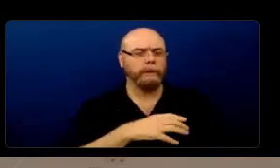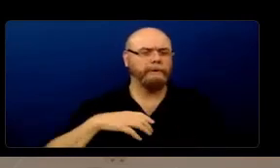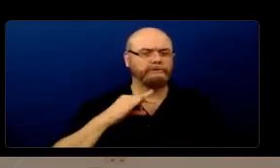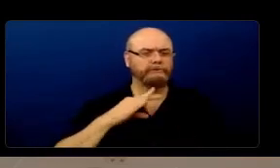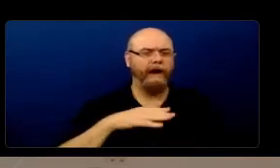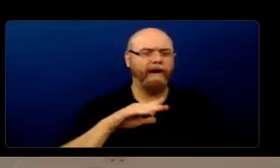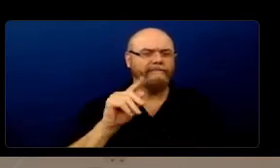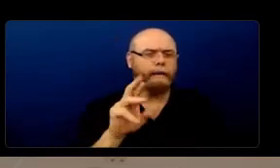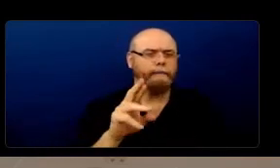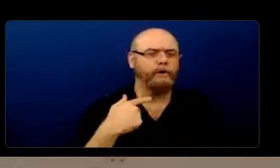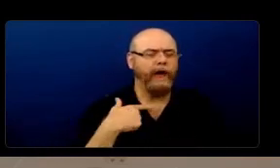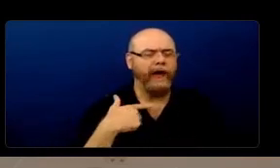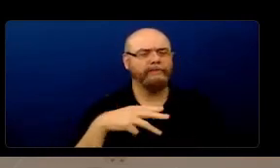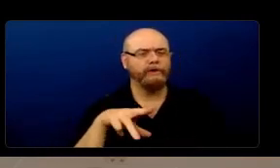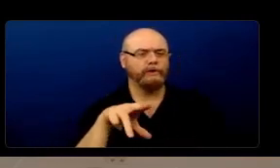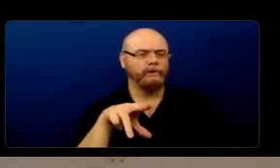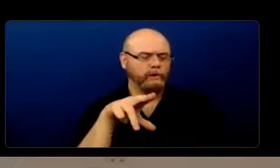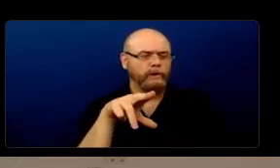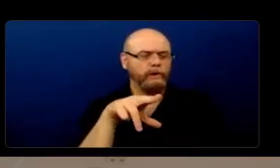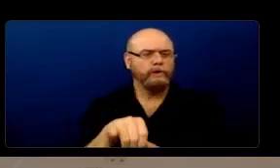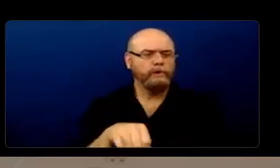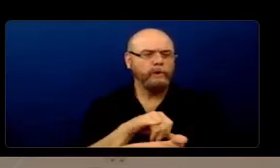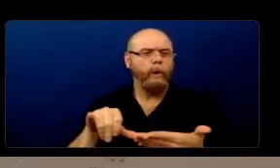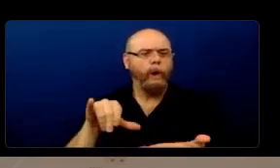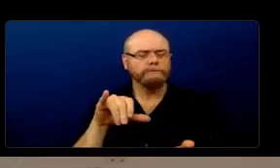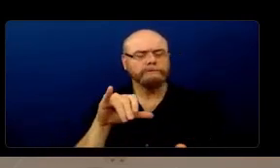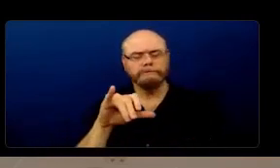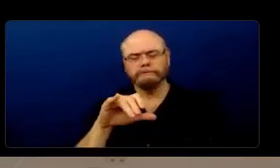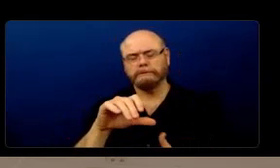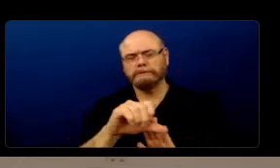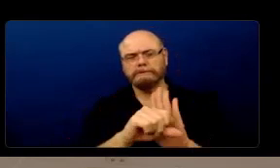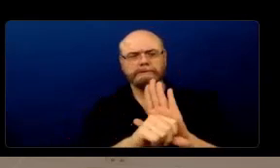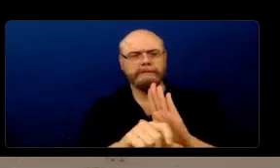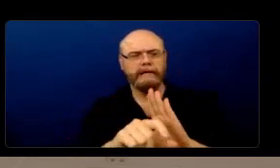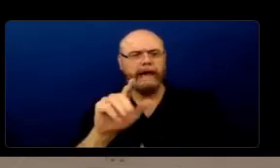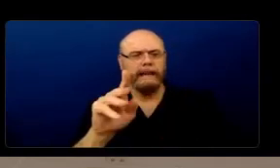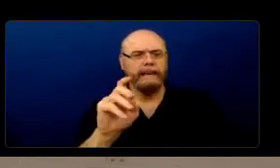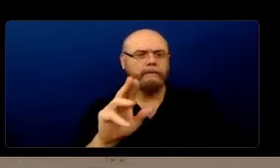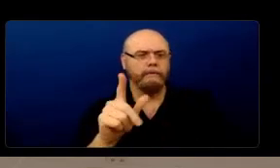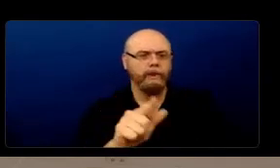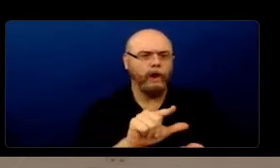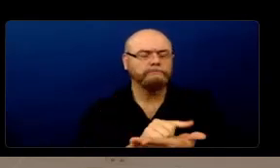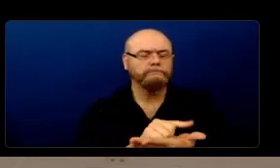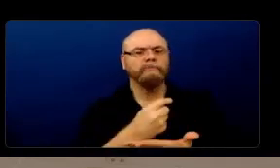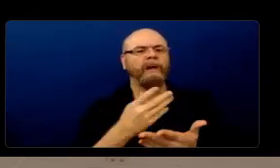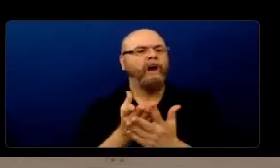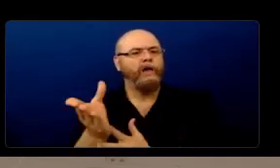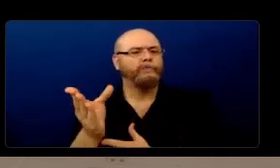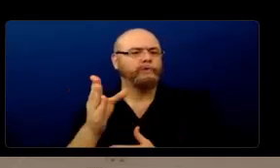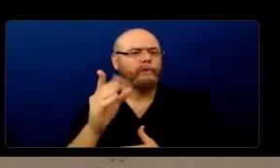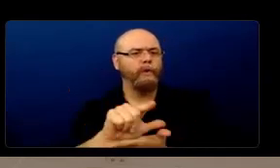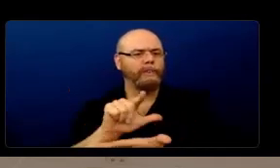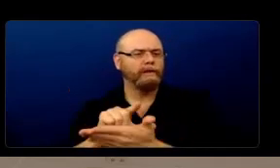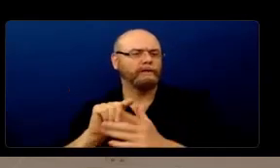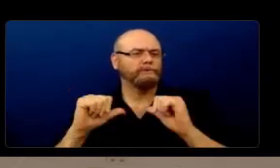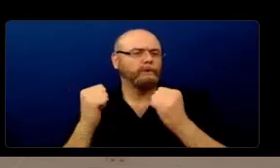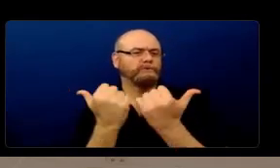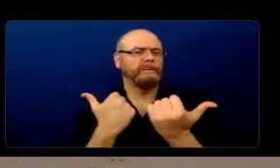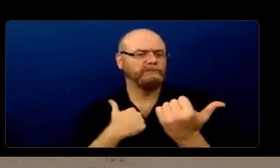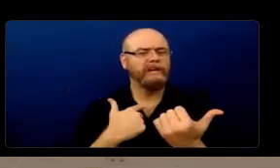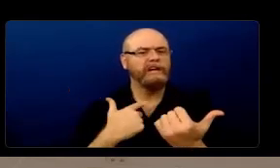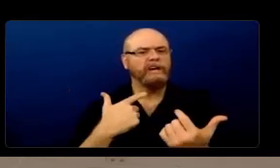labor law. Through her involvement with various bar associations, Mrs. Perez has organized Know Your Rights